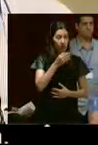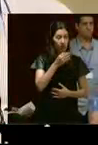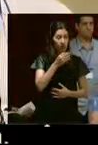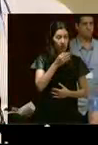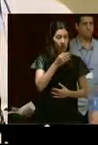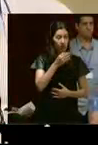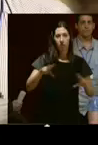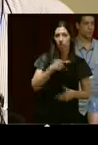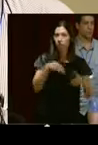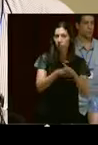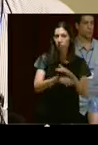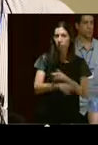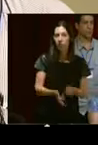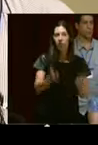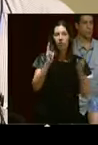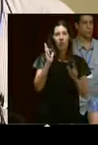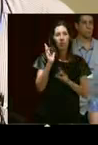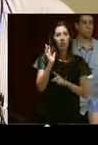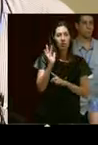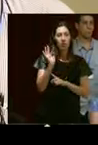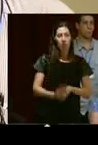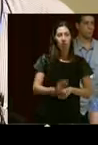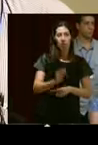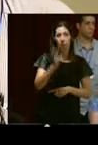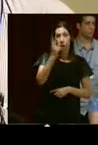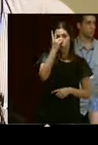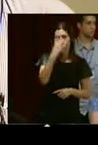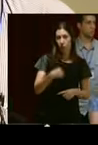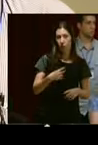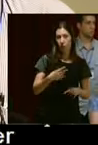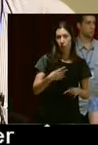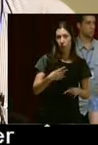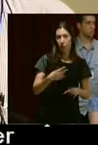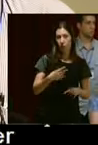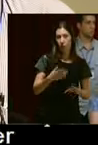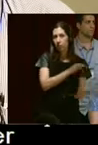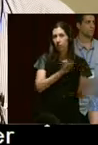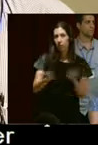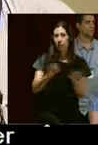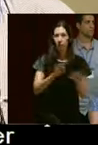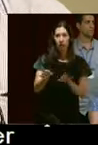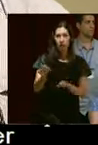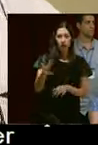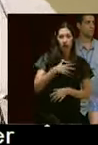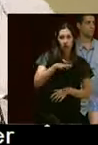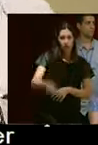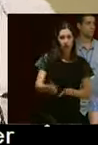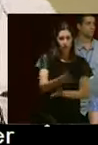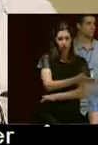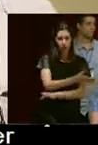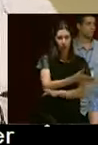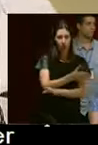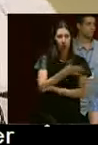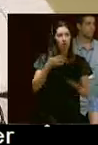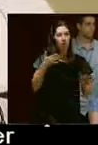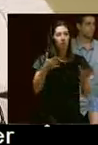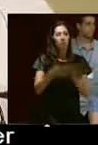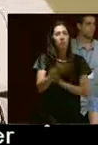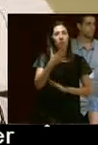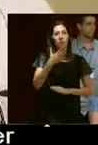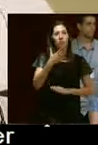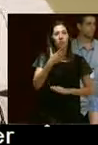obtained through a user and a password, a username and a password, and I would only have access to movies that the ONCE